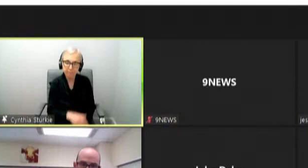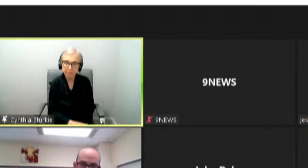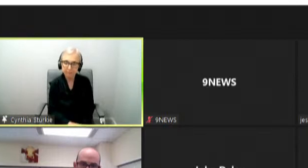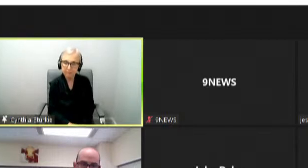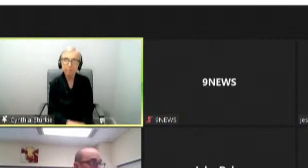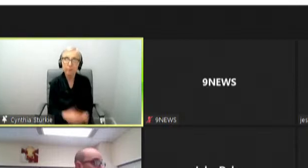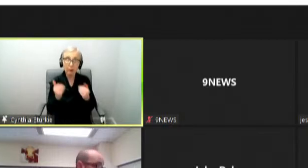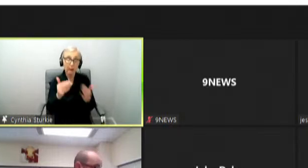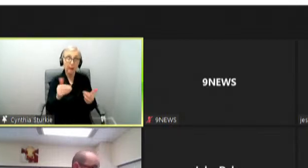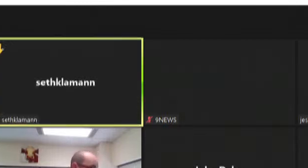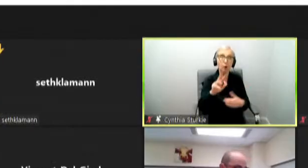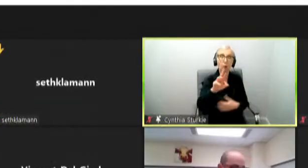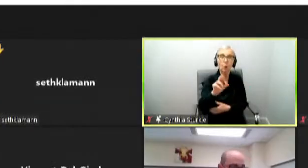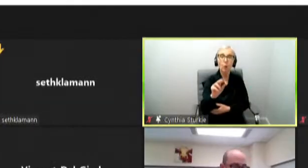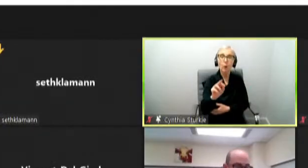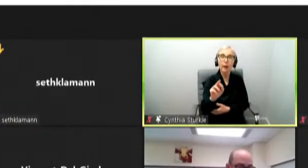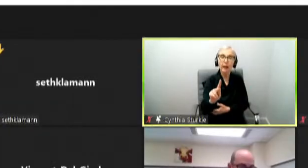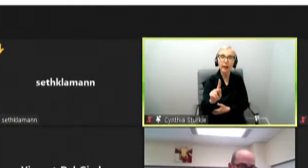All right, let's go to Rick Salinger.